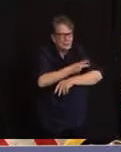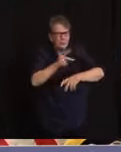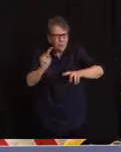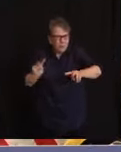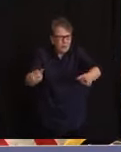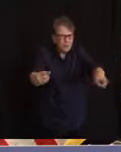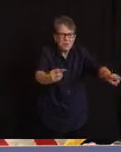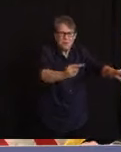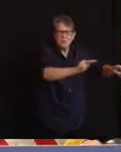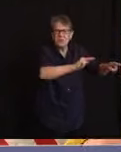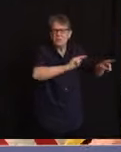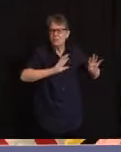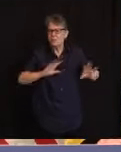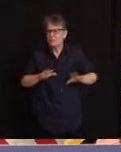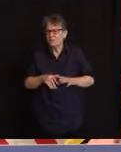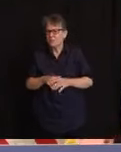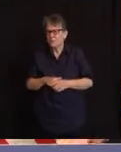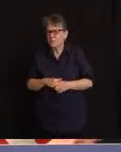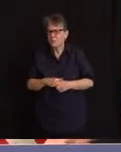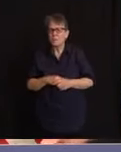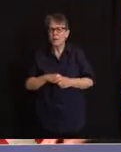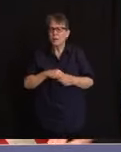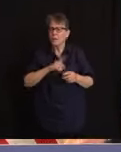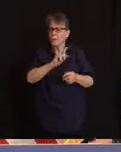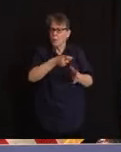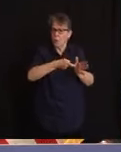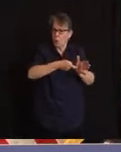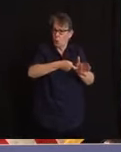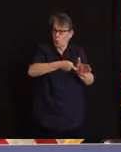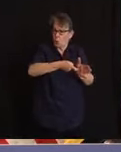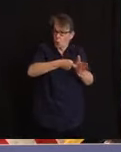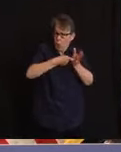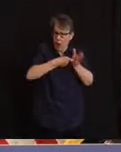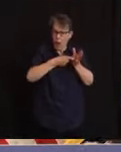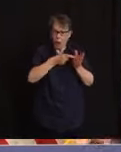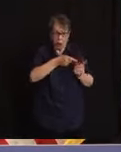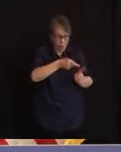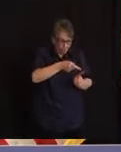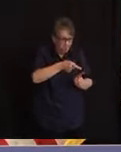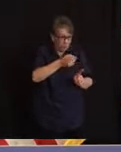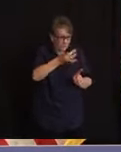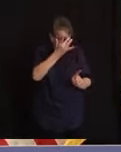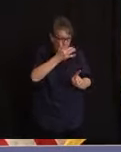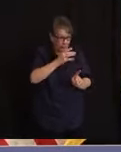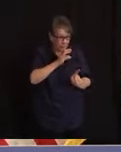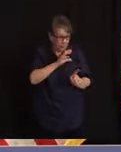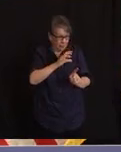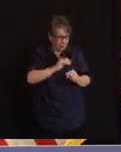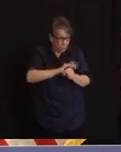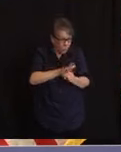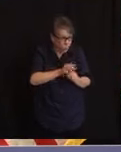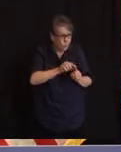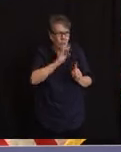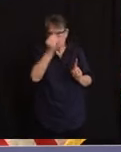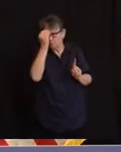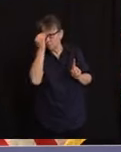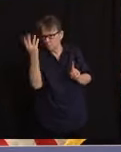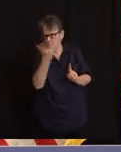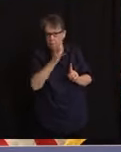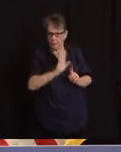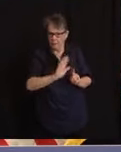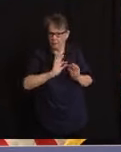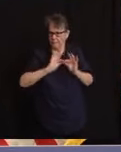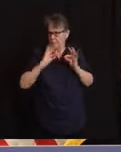of the facilities. The comorbidity question that you triggered, Dave, is none more true than it is with long-term